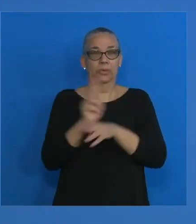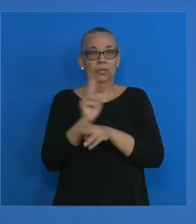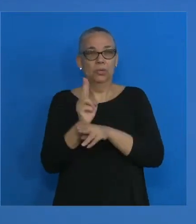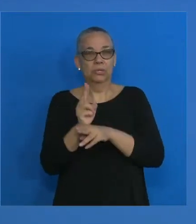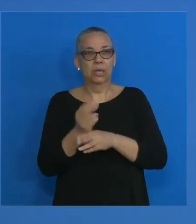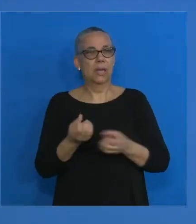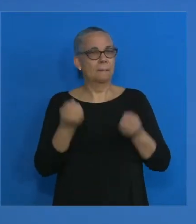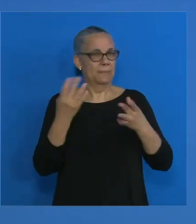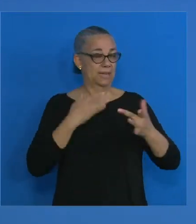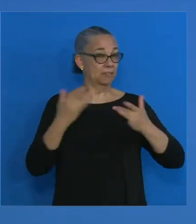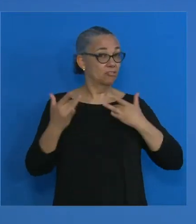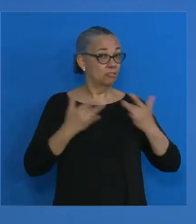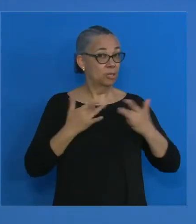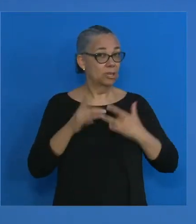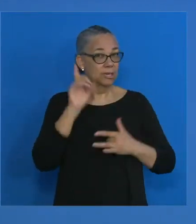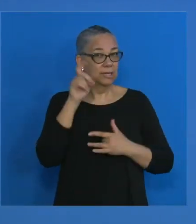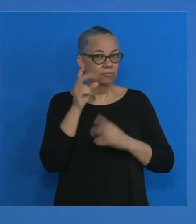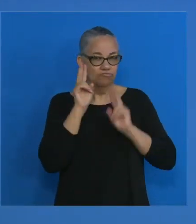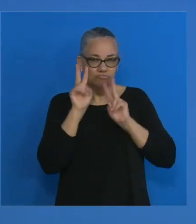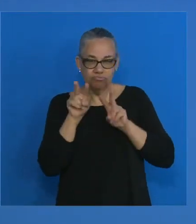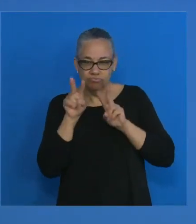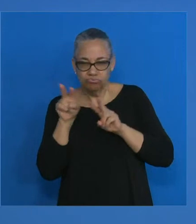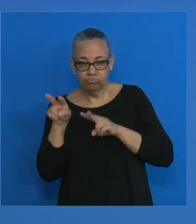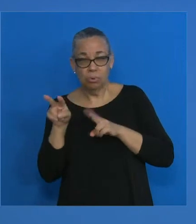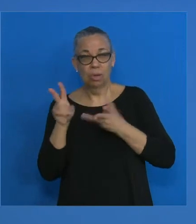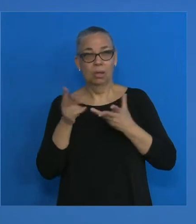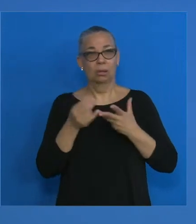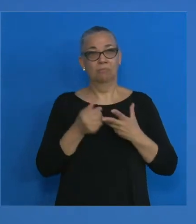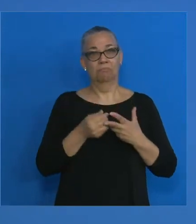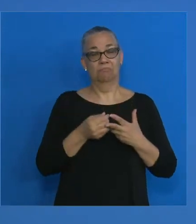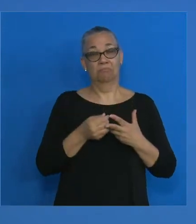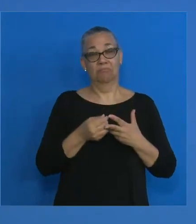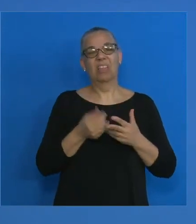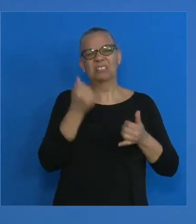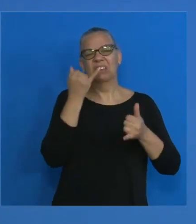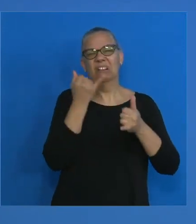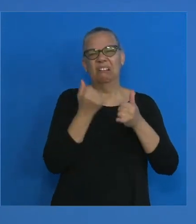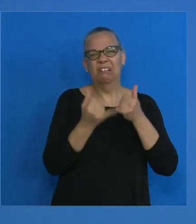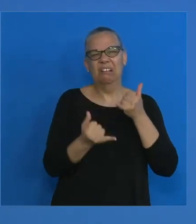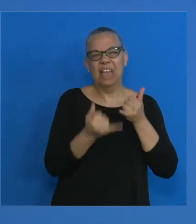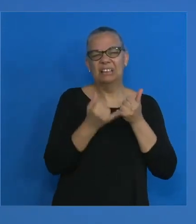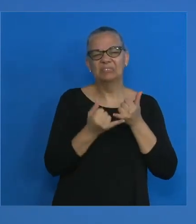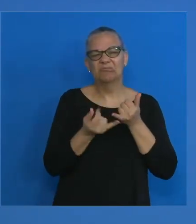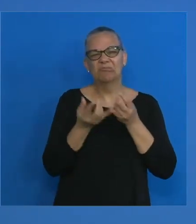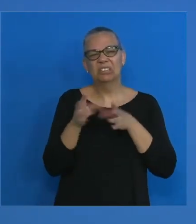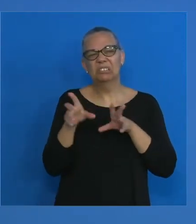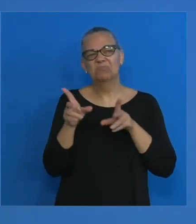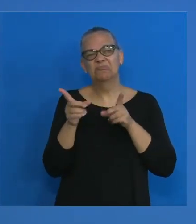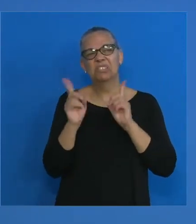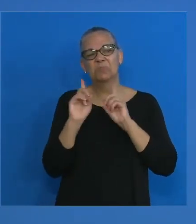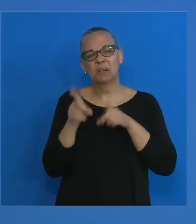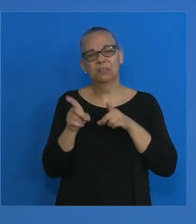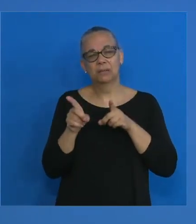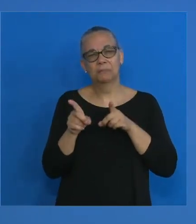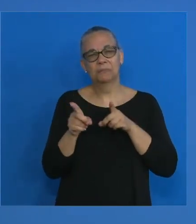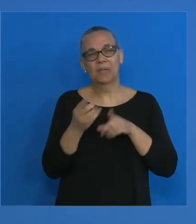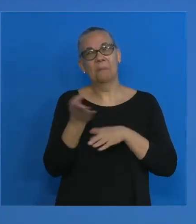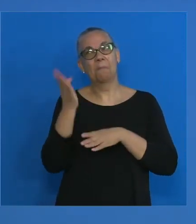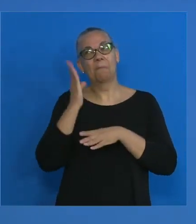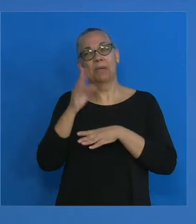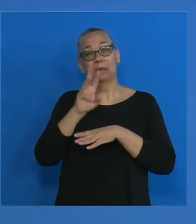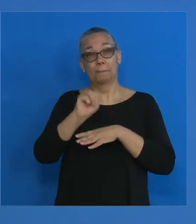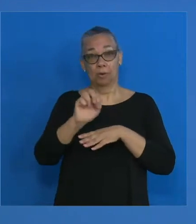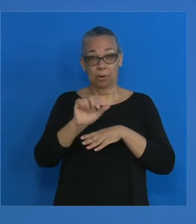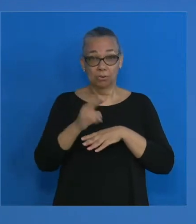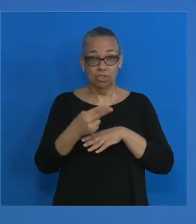number of considerations that we have to look at, and that would certainly be a last resort. Back in March and April, when we instituted the